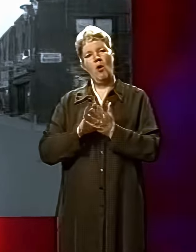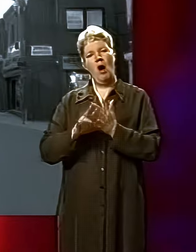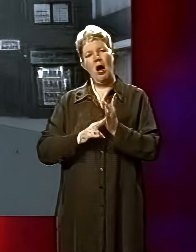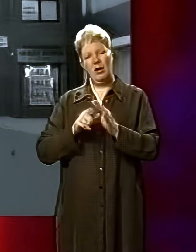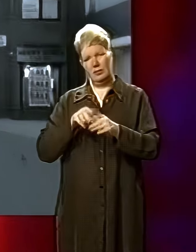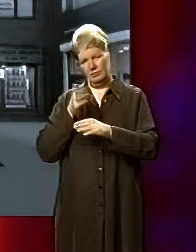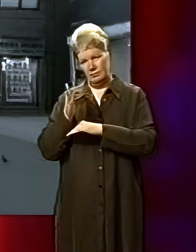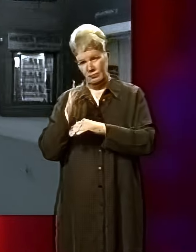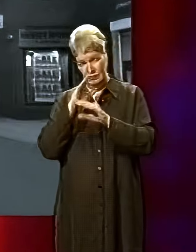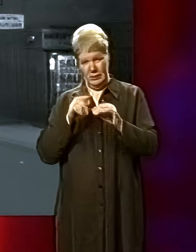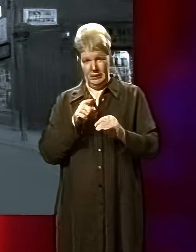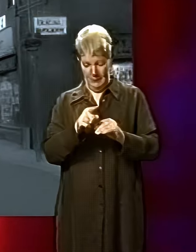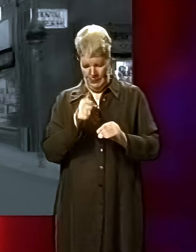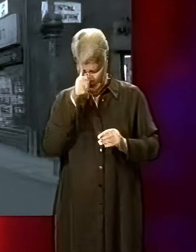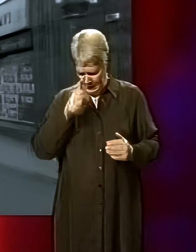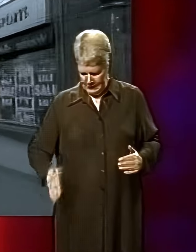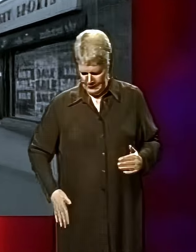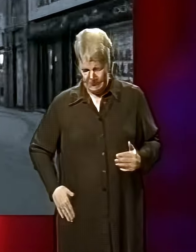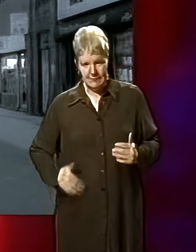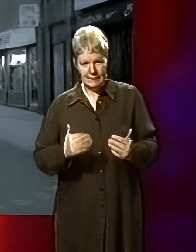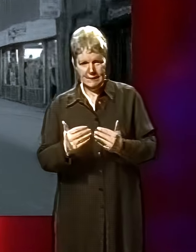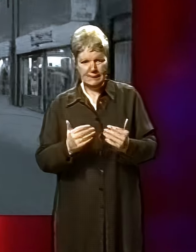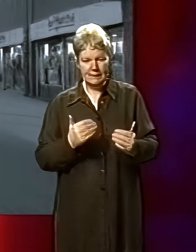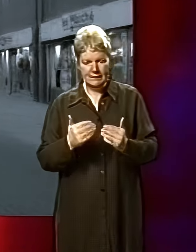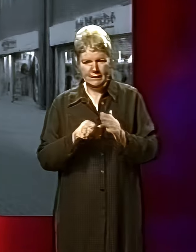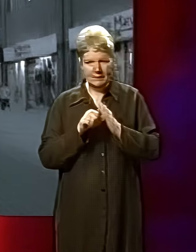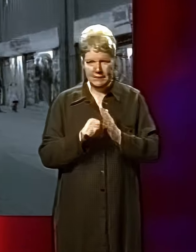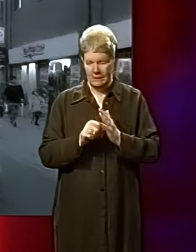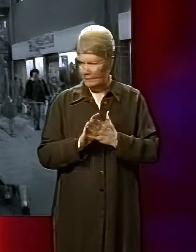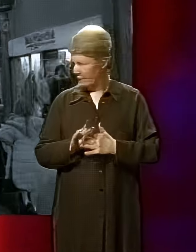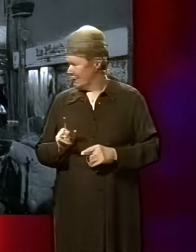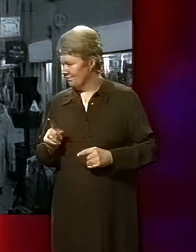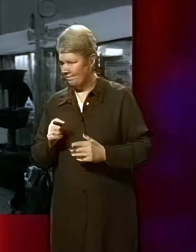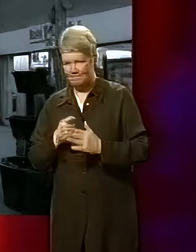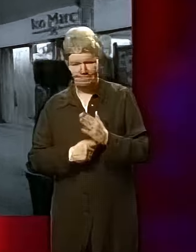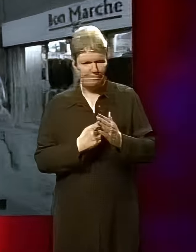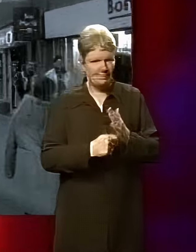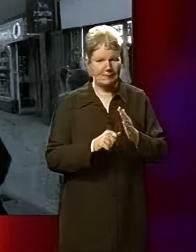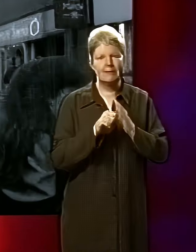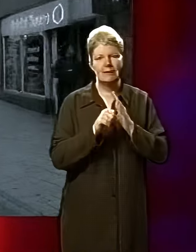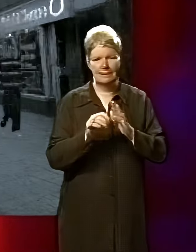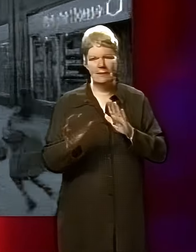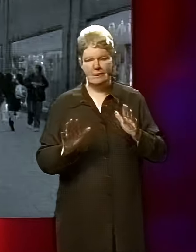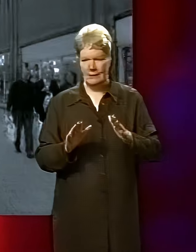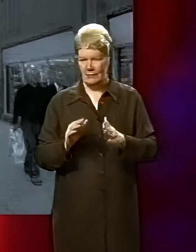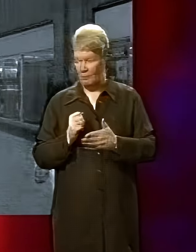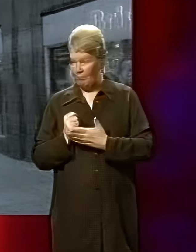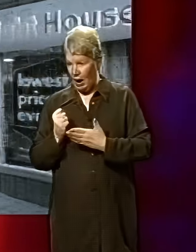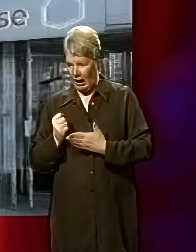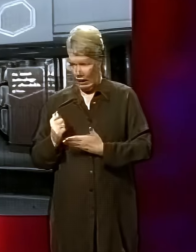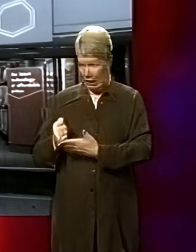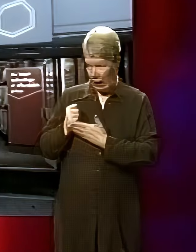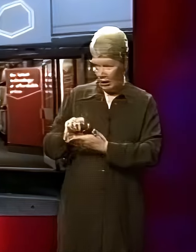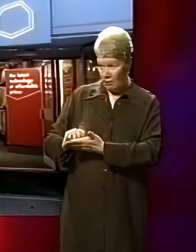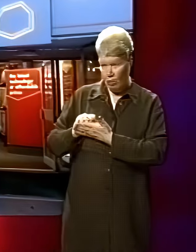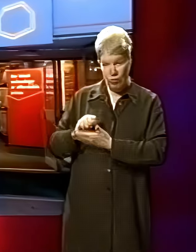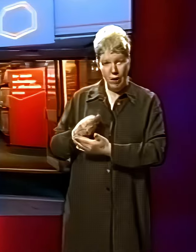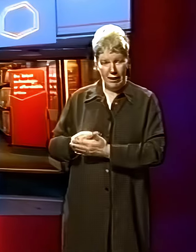When you haven't got much in your pocket, the high street can be a lonely place. Certainly the banks won't be very keen to lend you